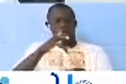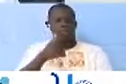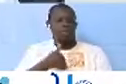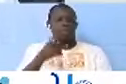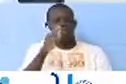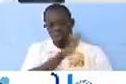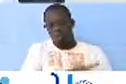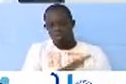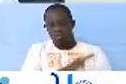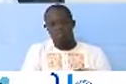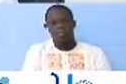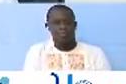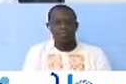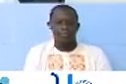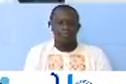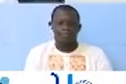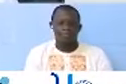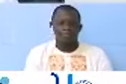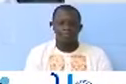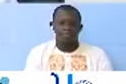might touch me also.